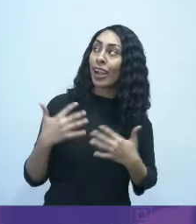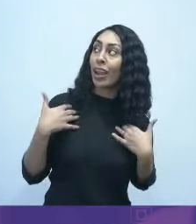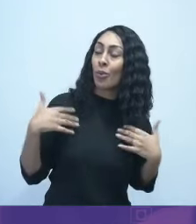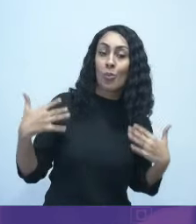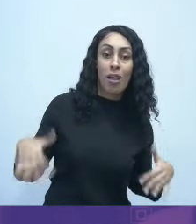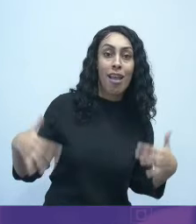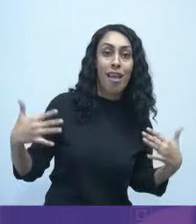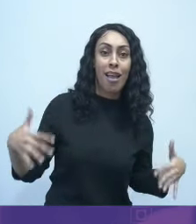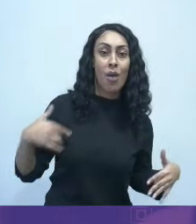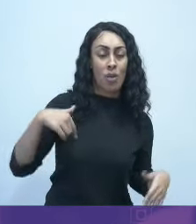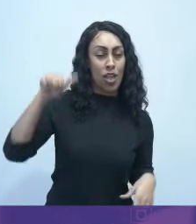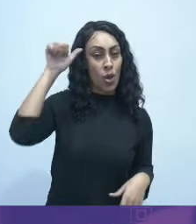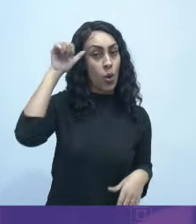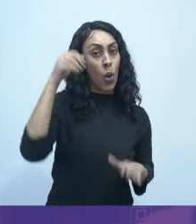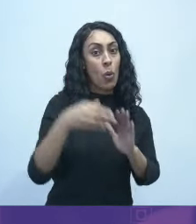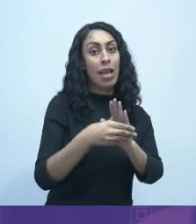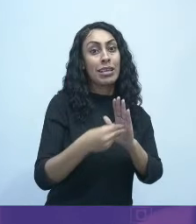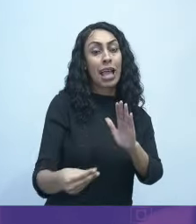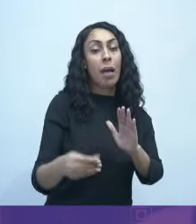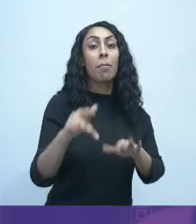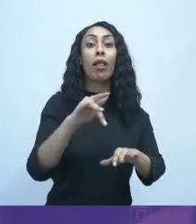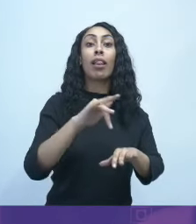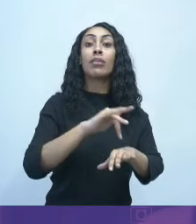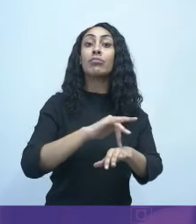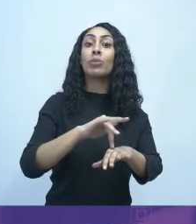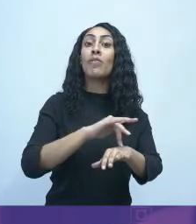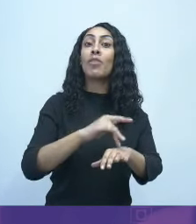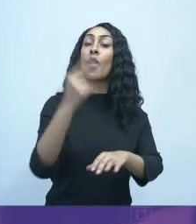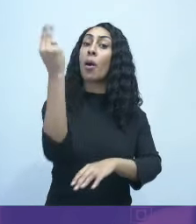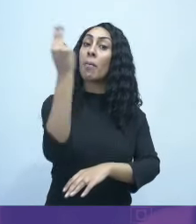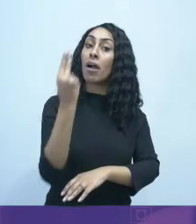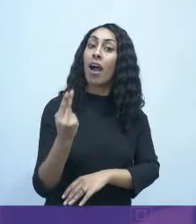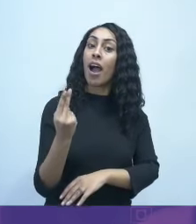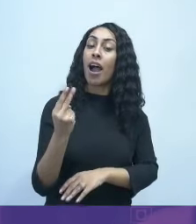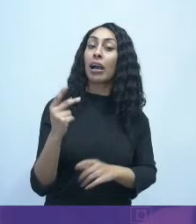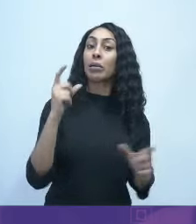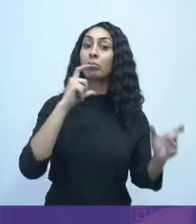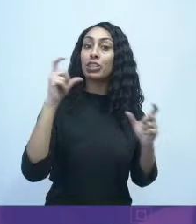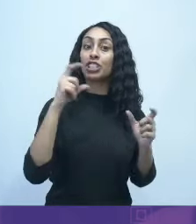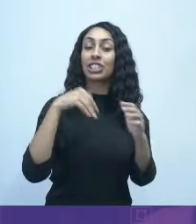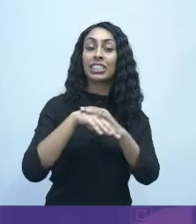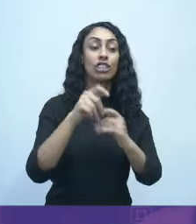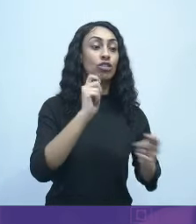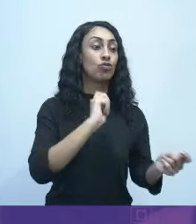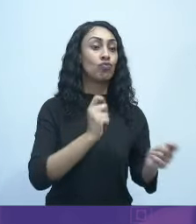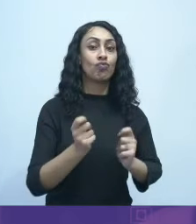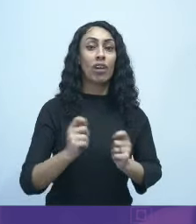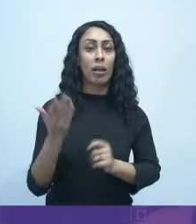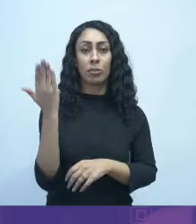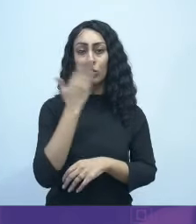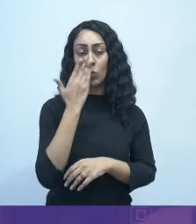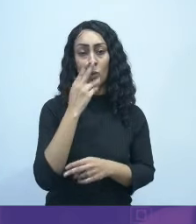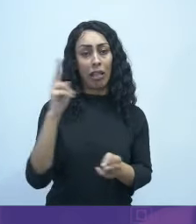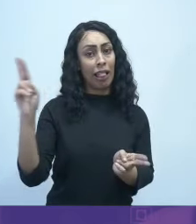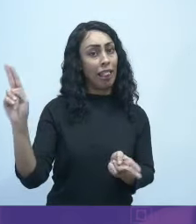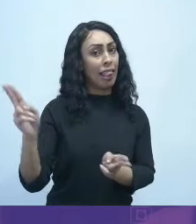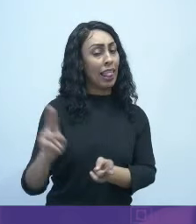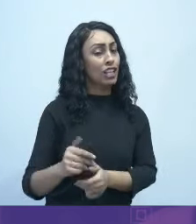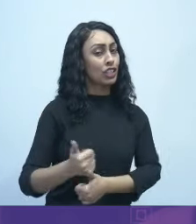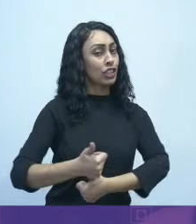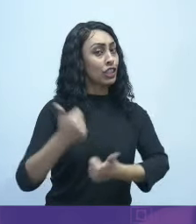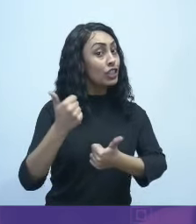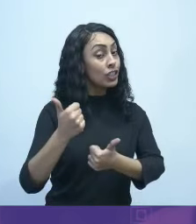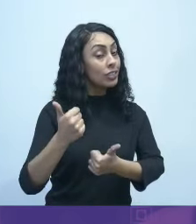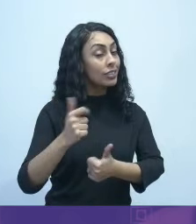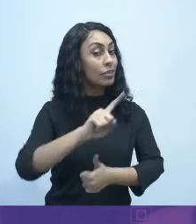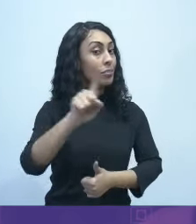We know, for example, in the performing arts, the picture in conservatoires and drama schools is far less good. But what